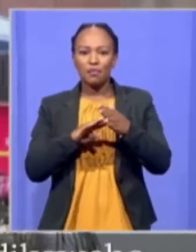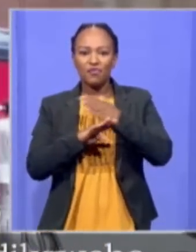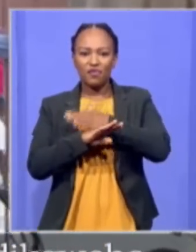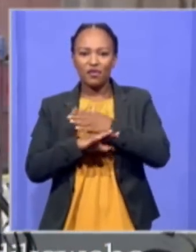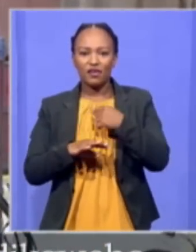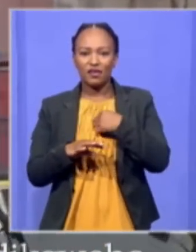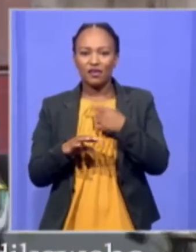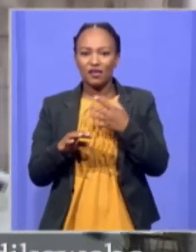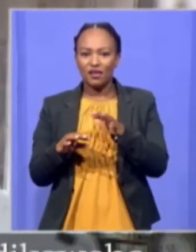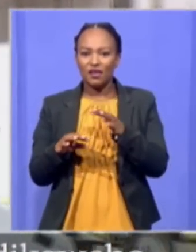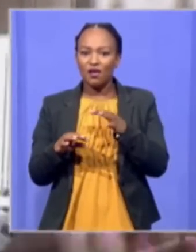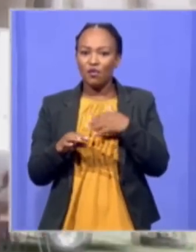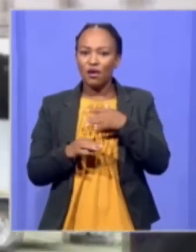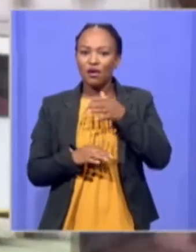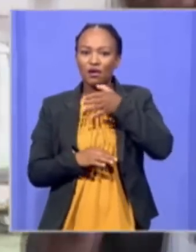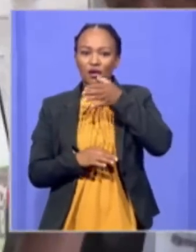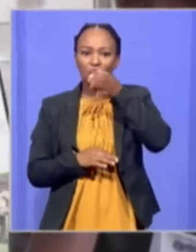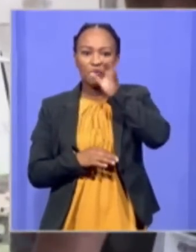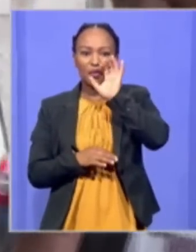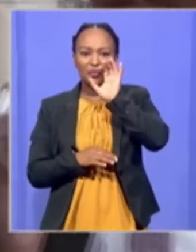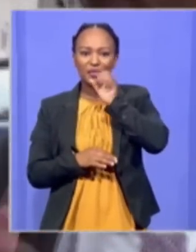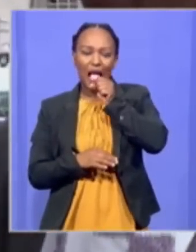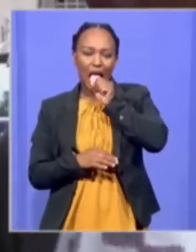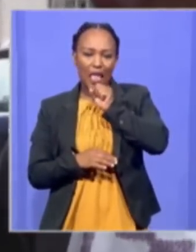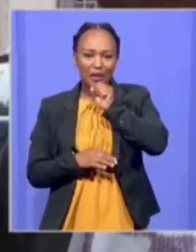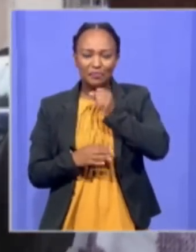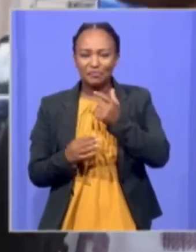ke itimole mogote le nna.